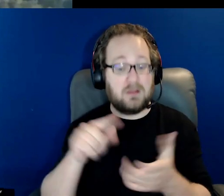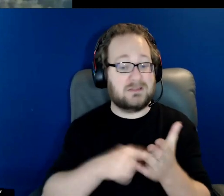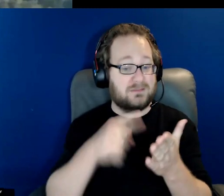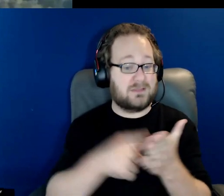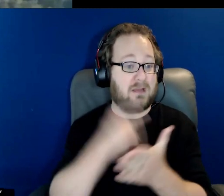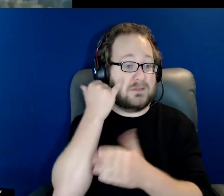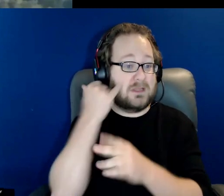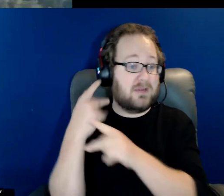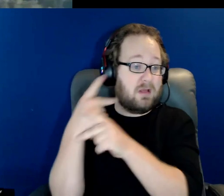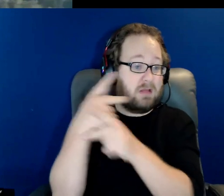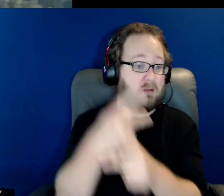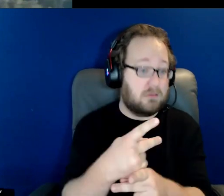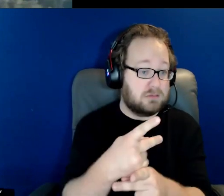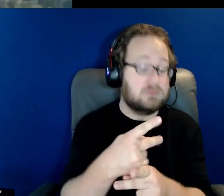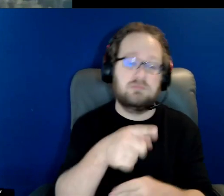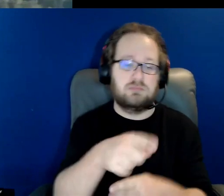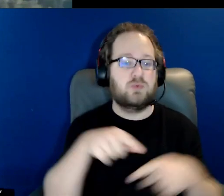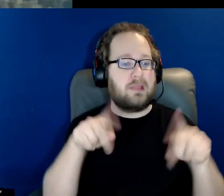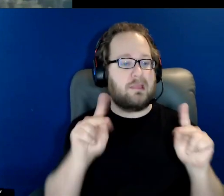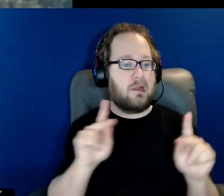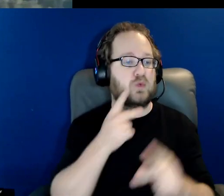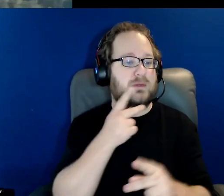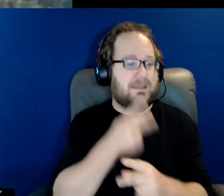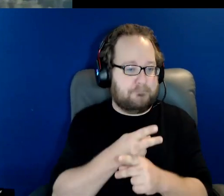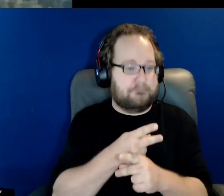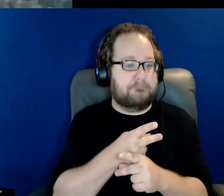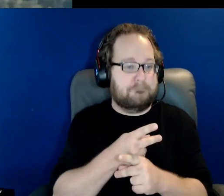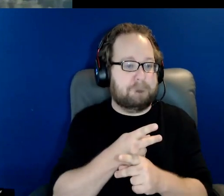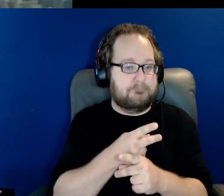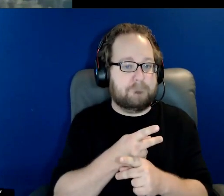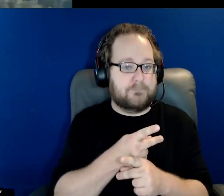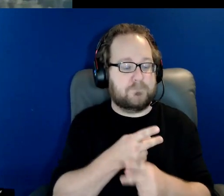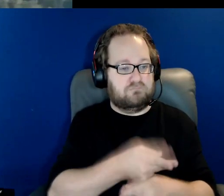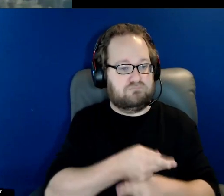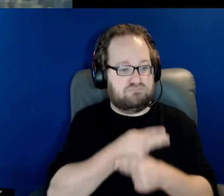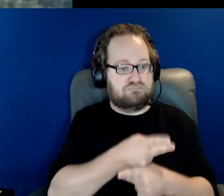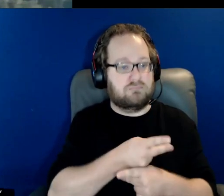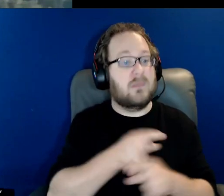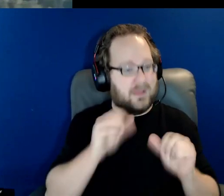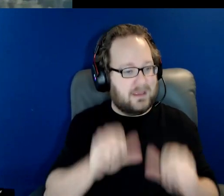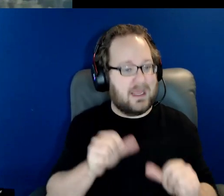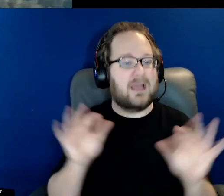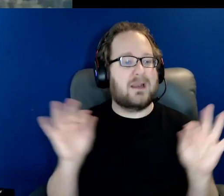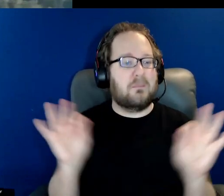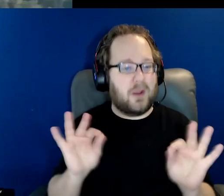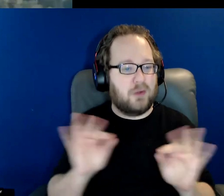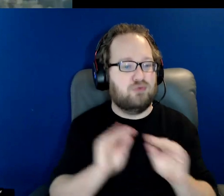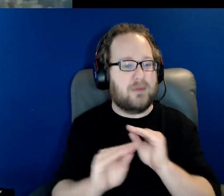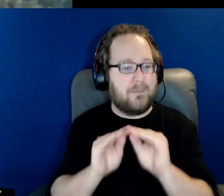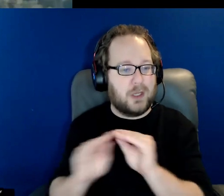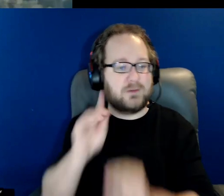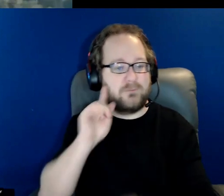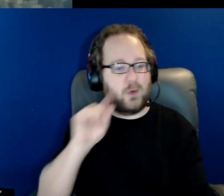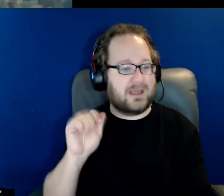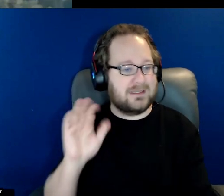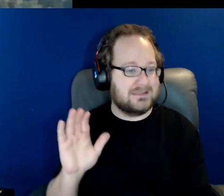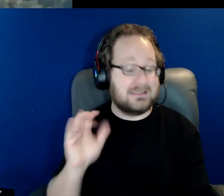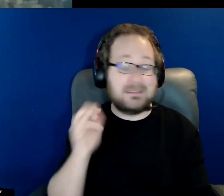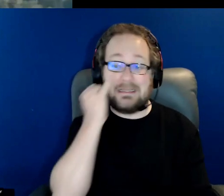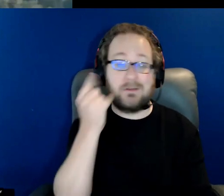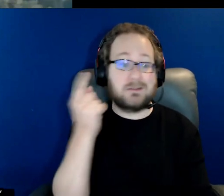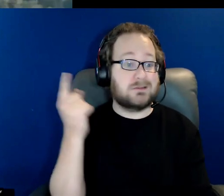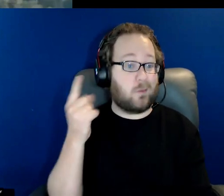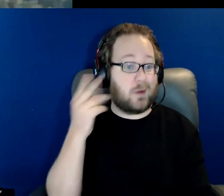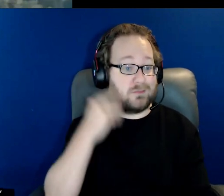you. Sometimes you are allowed to retain that and keep that. They can also make minor repairs to air conditioning units. So if someone's having problems